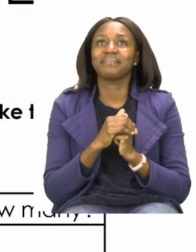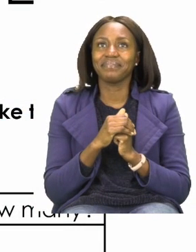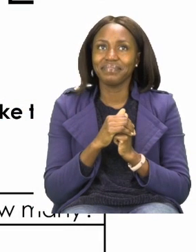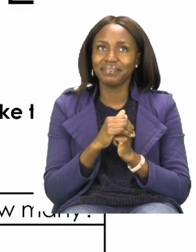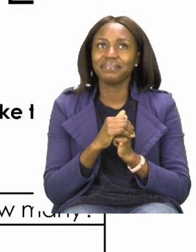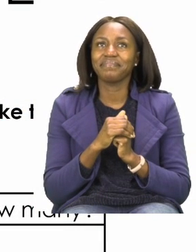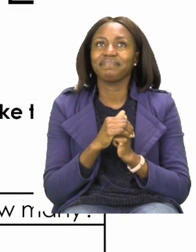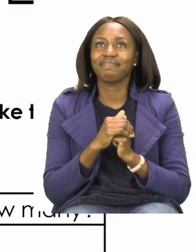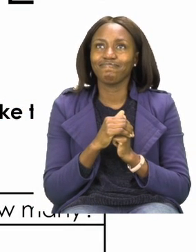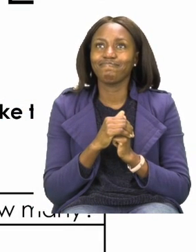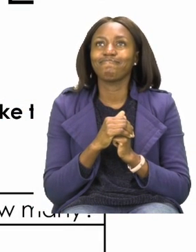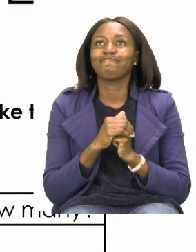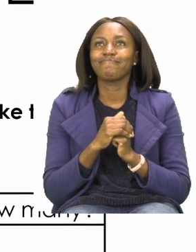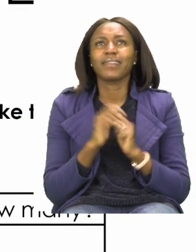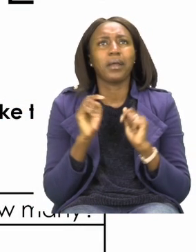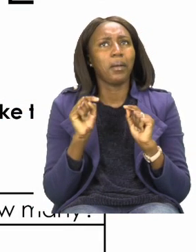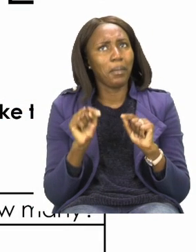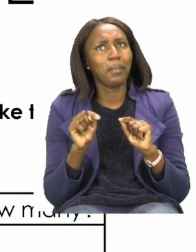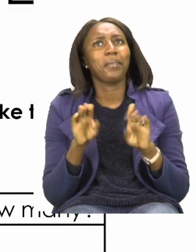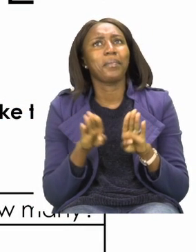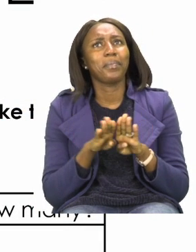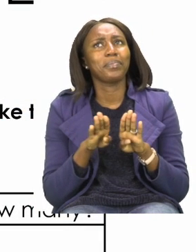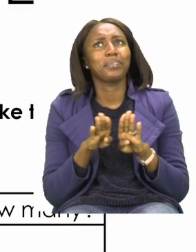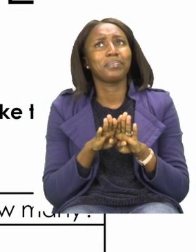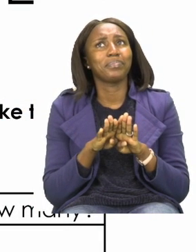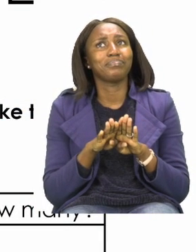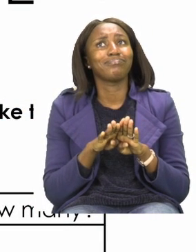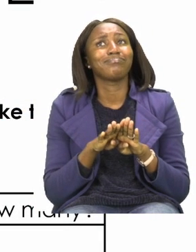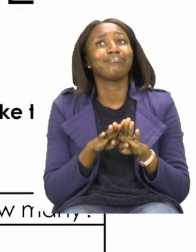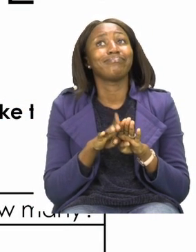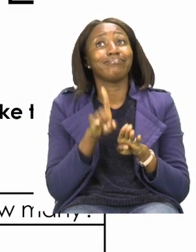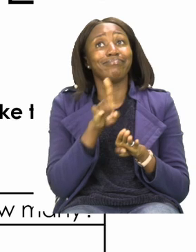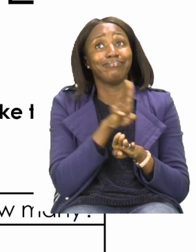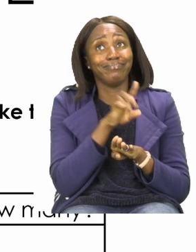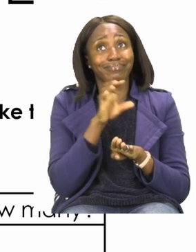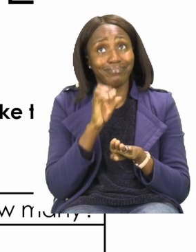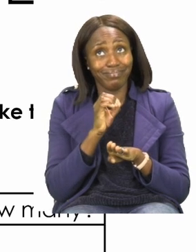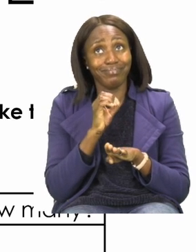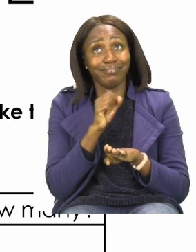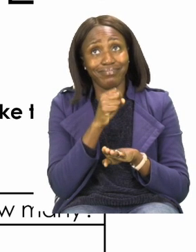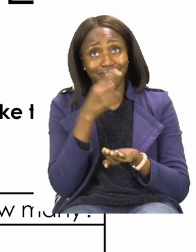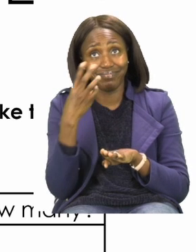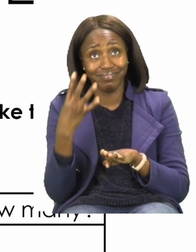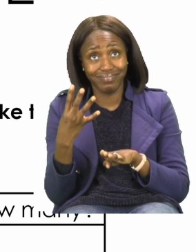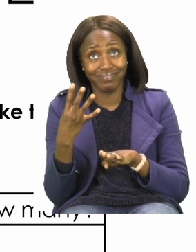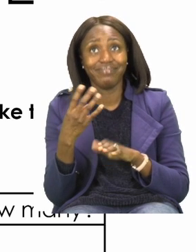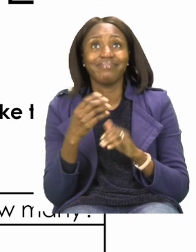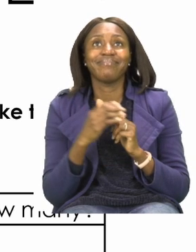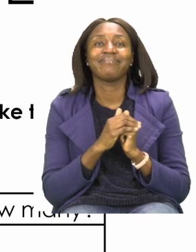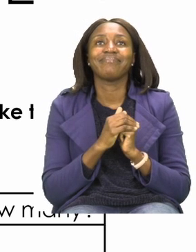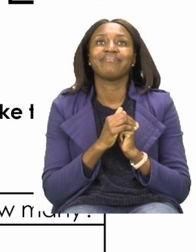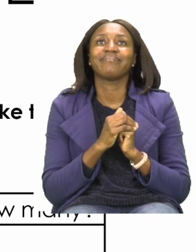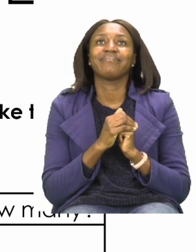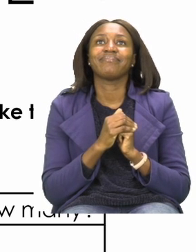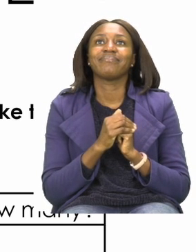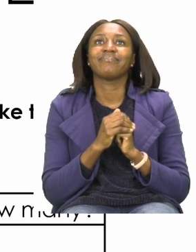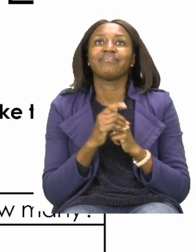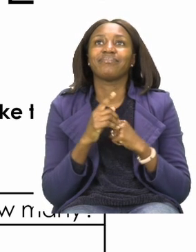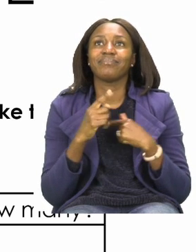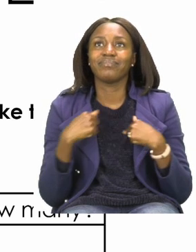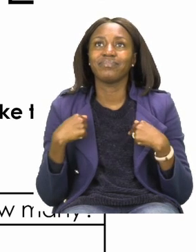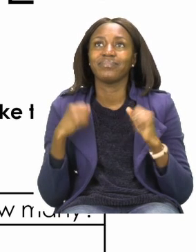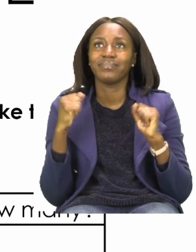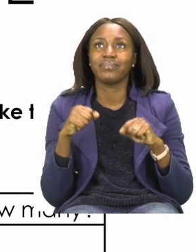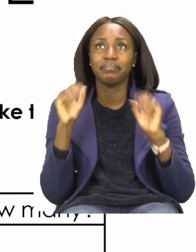page 19, we are going to be doing the 10 frame counting. Now, it's going to be our job to color the correct number